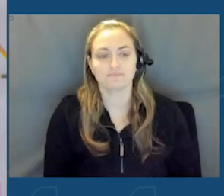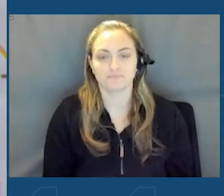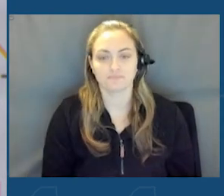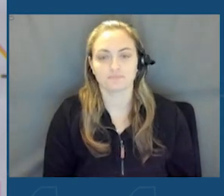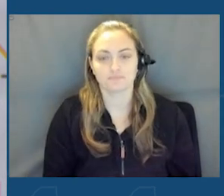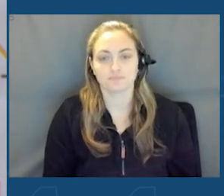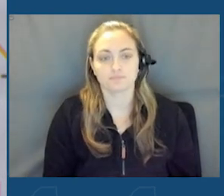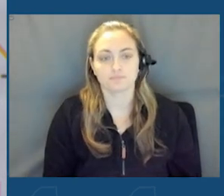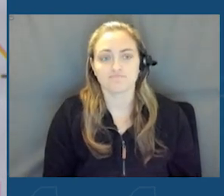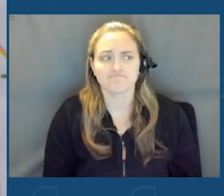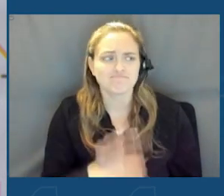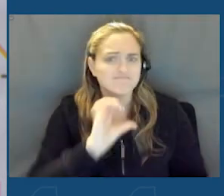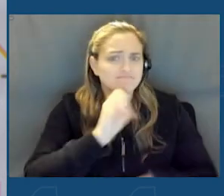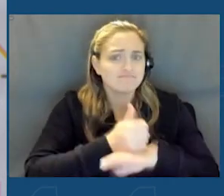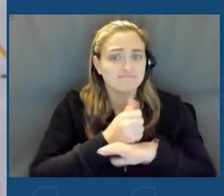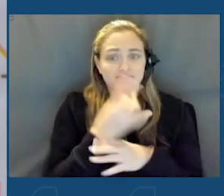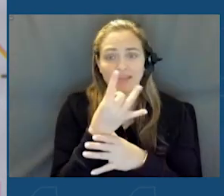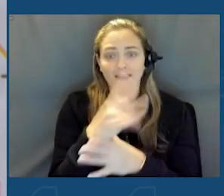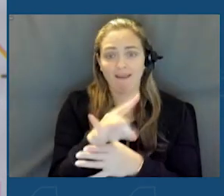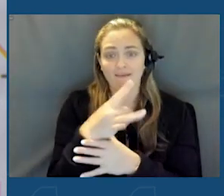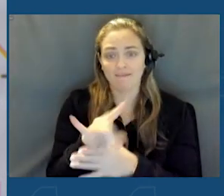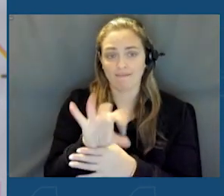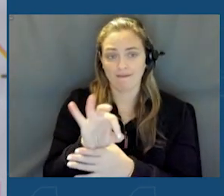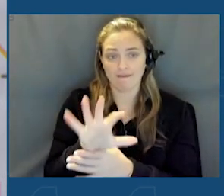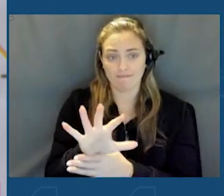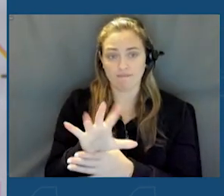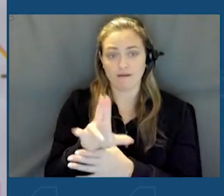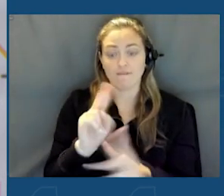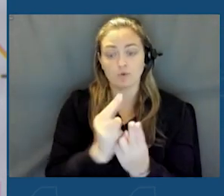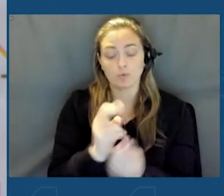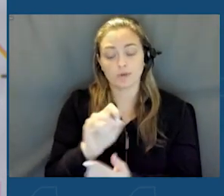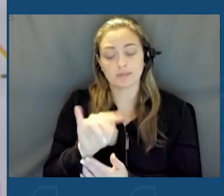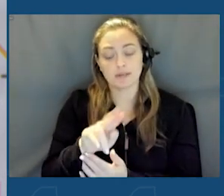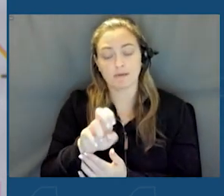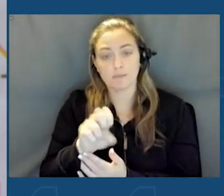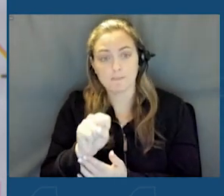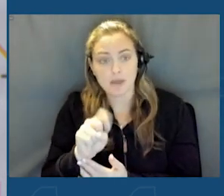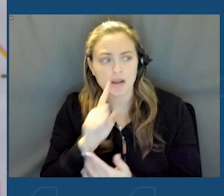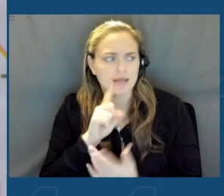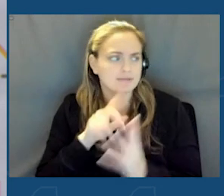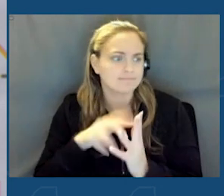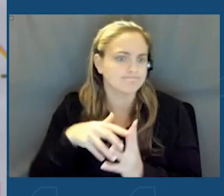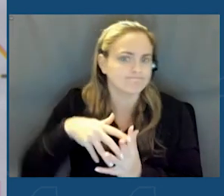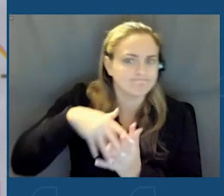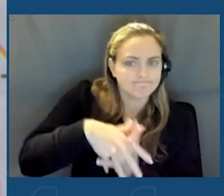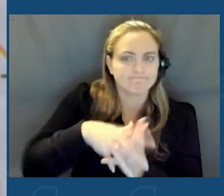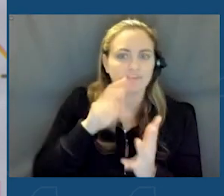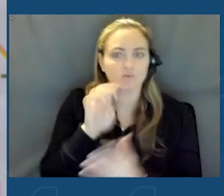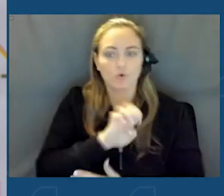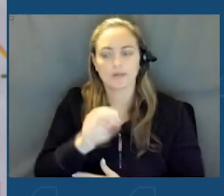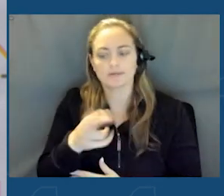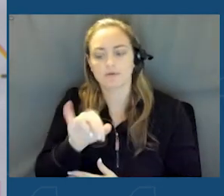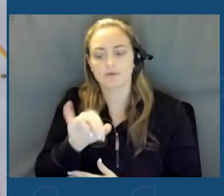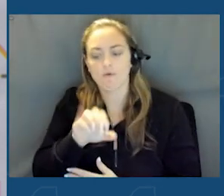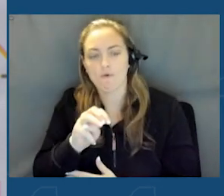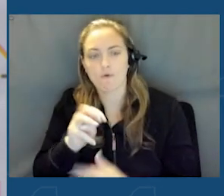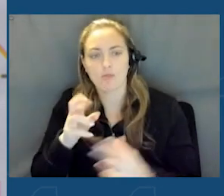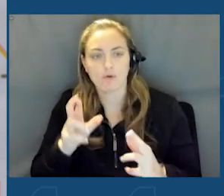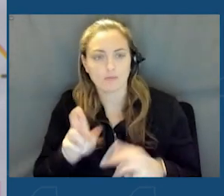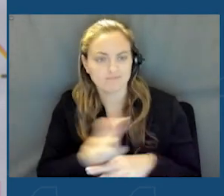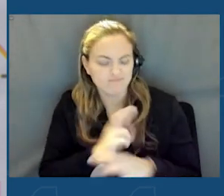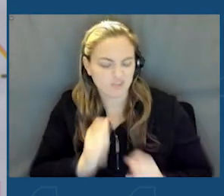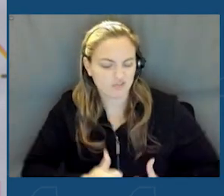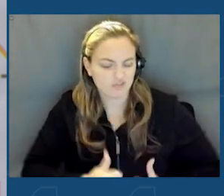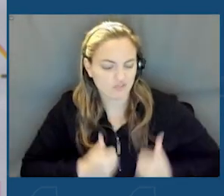Founded in 1895, Union Settlement has served as an anchor for East Harlem residents for nearly